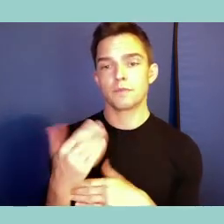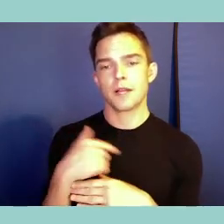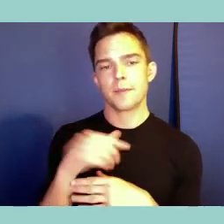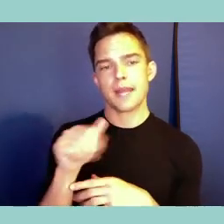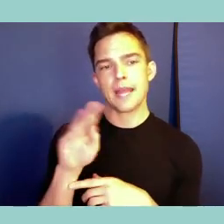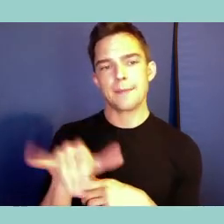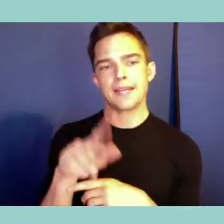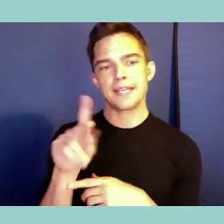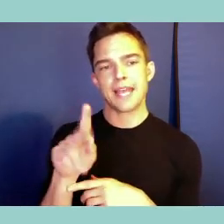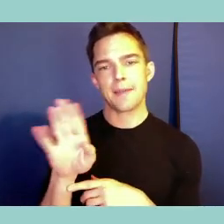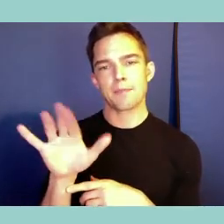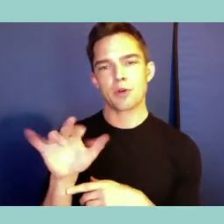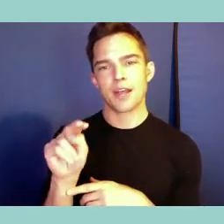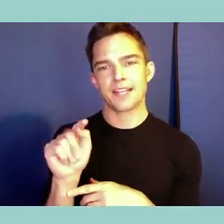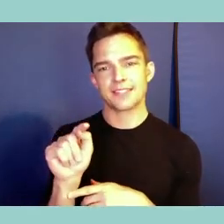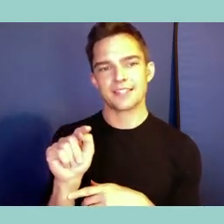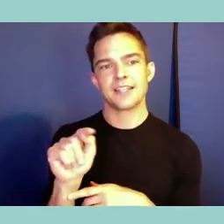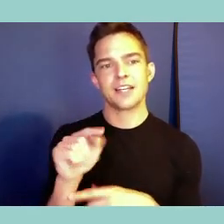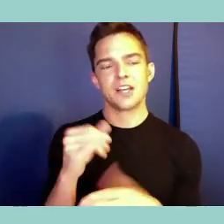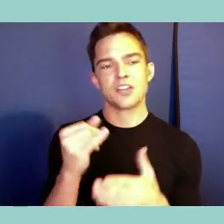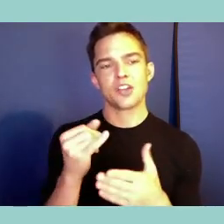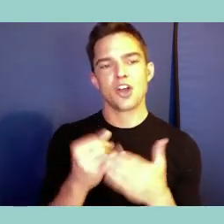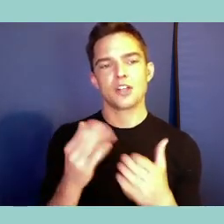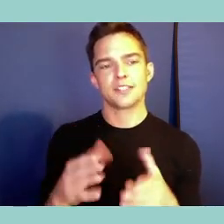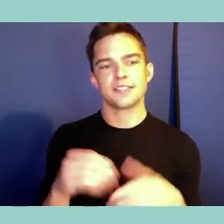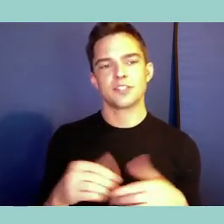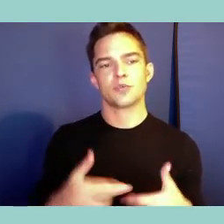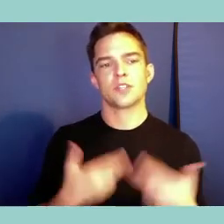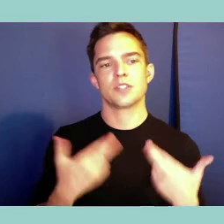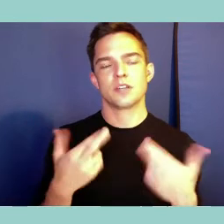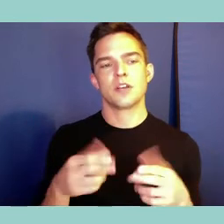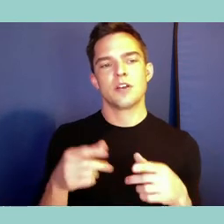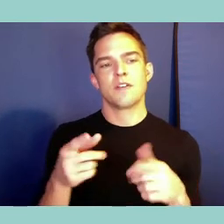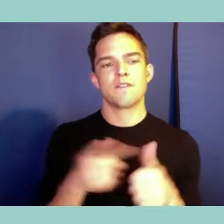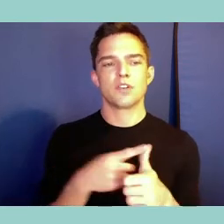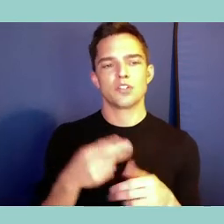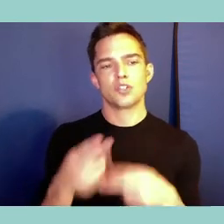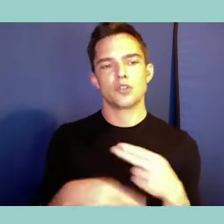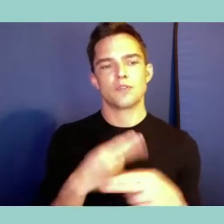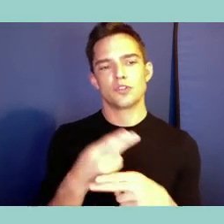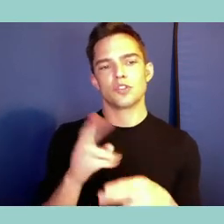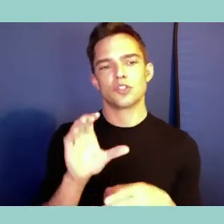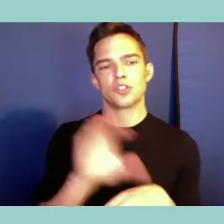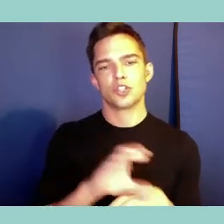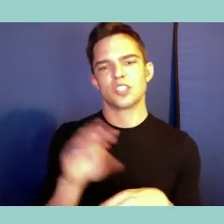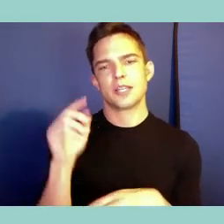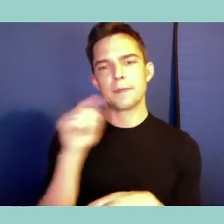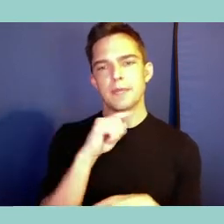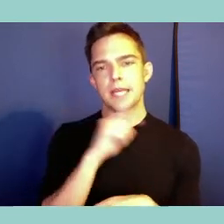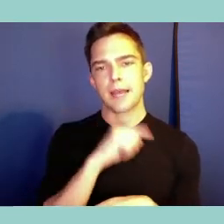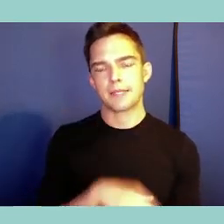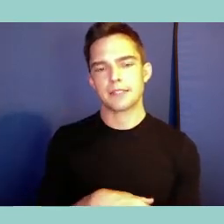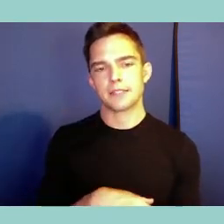Good morning. I'm Amy K. Bryant. I'm the artist in residence here at First Universalist Church in Minneapolis.